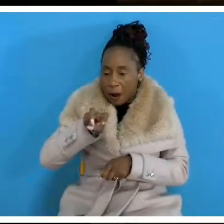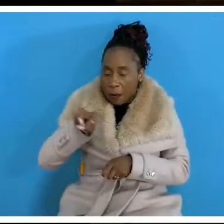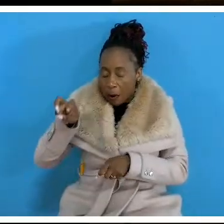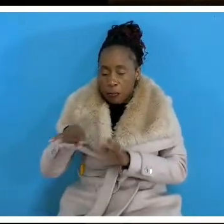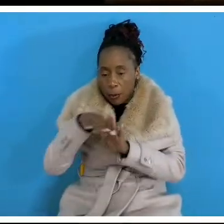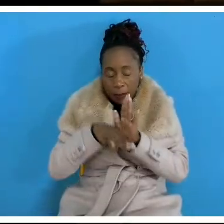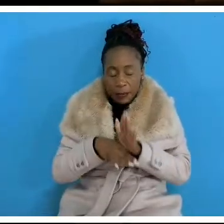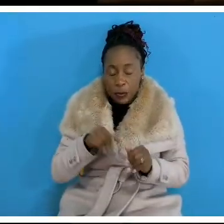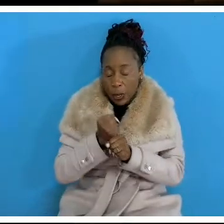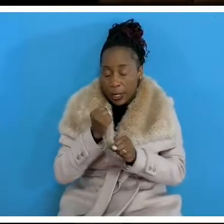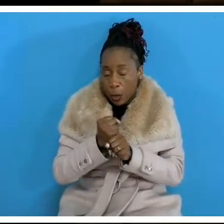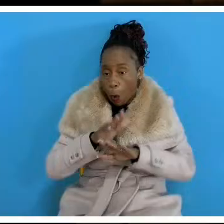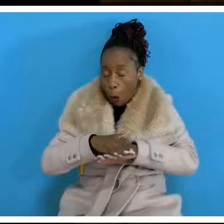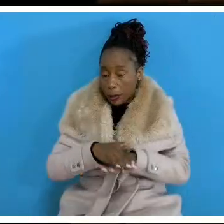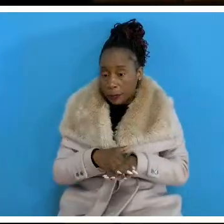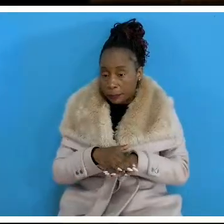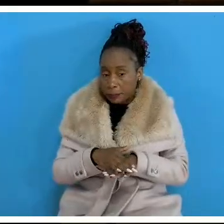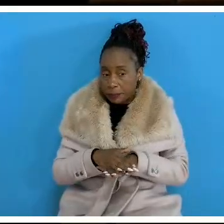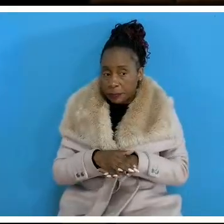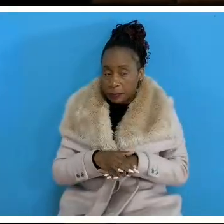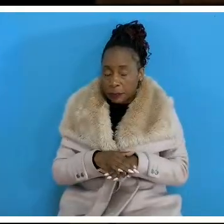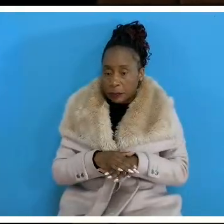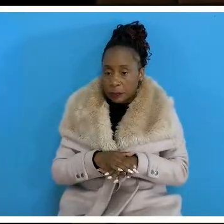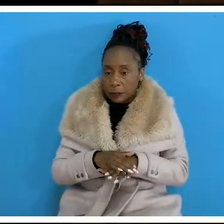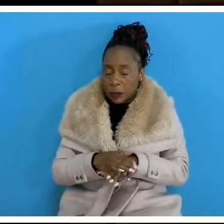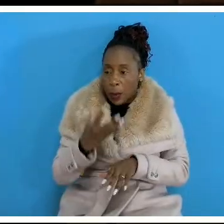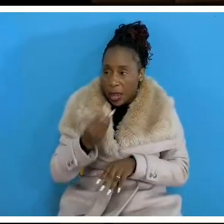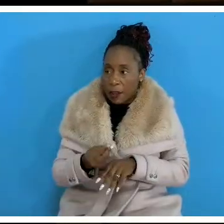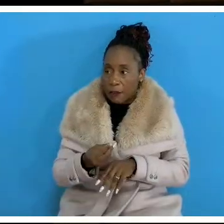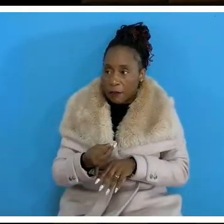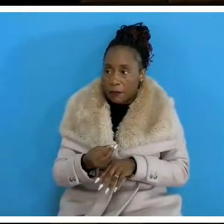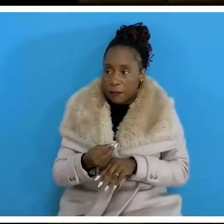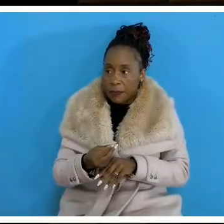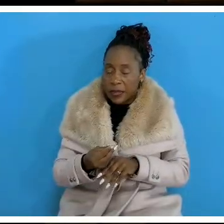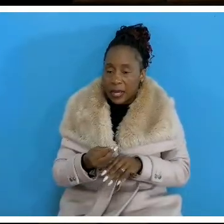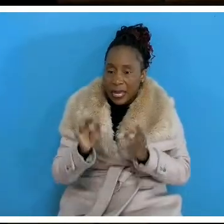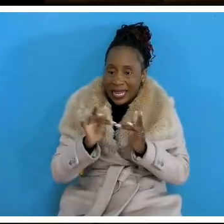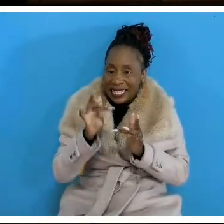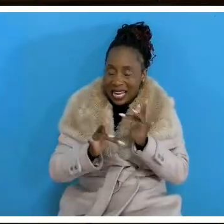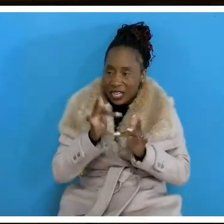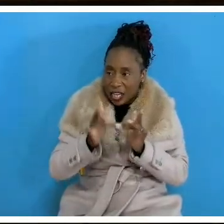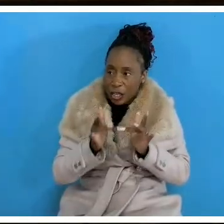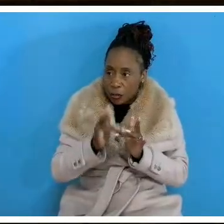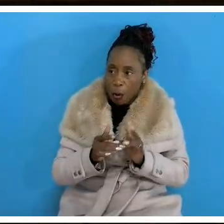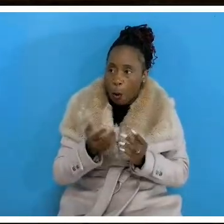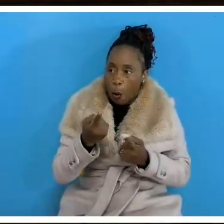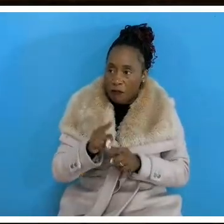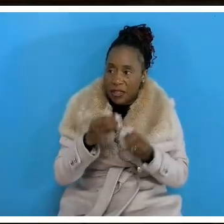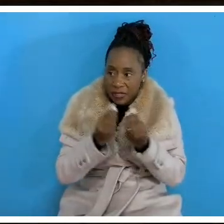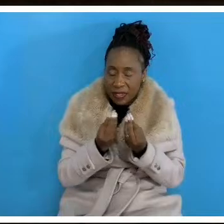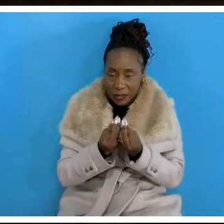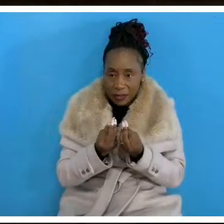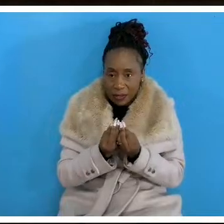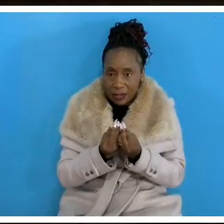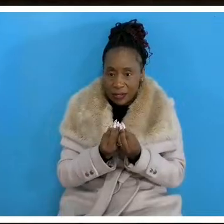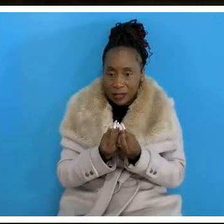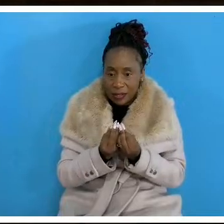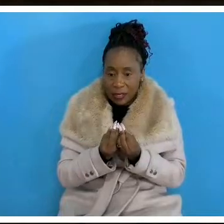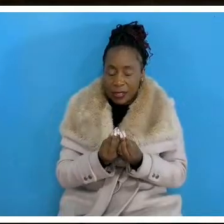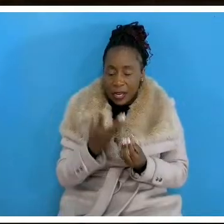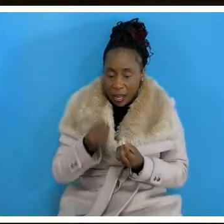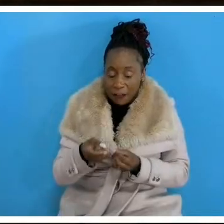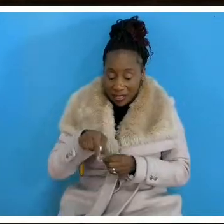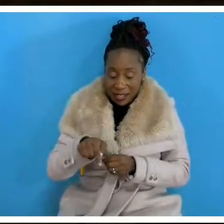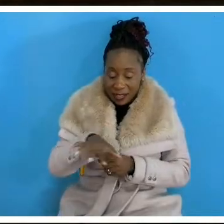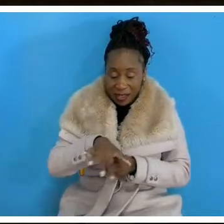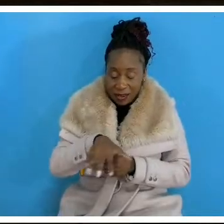on. We've got a hackathon on Internet of Things that we're going to be having in this area as